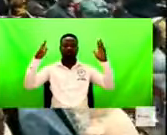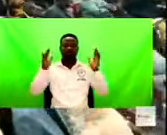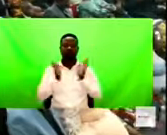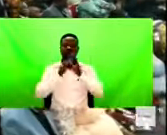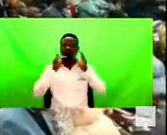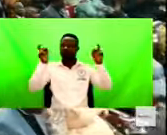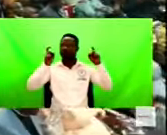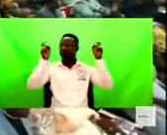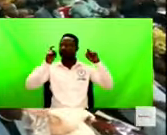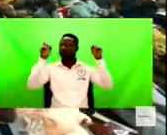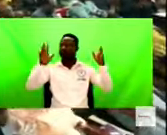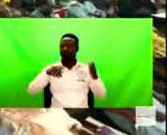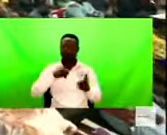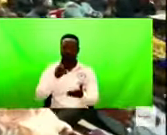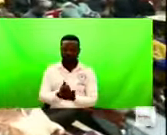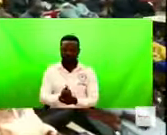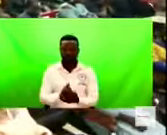Hallelujah.